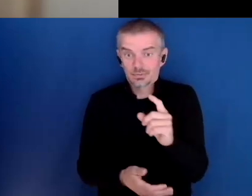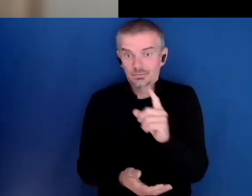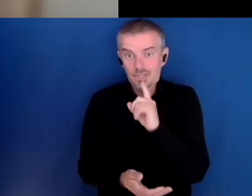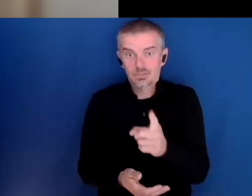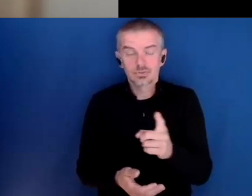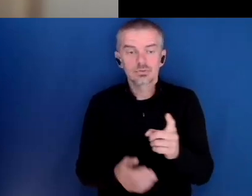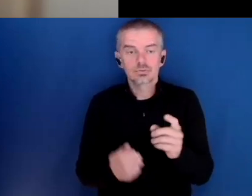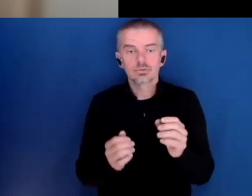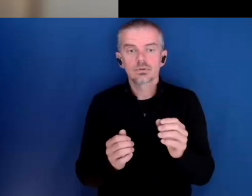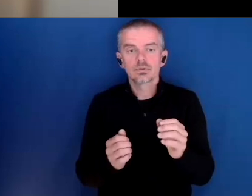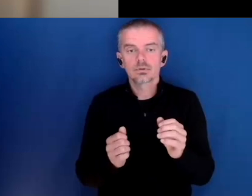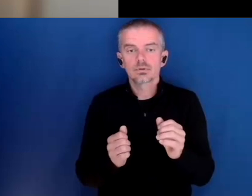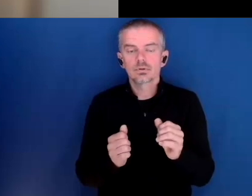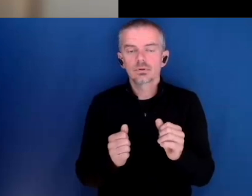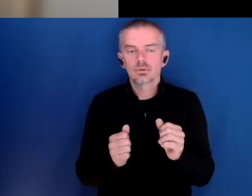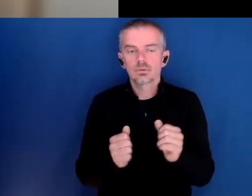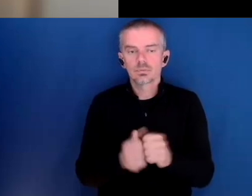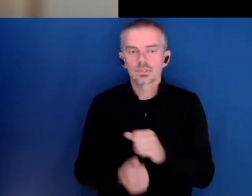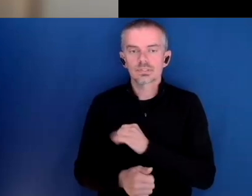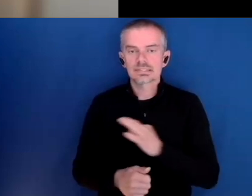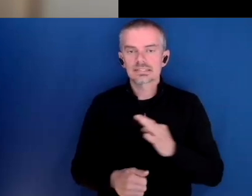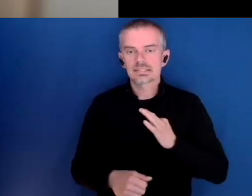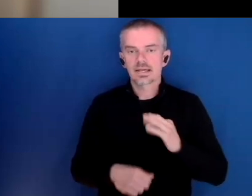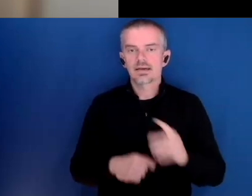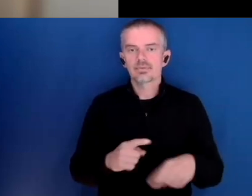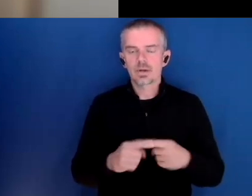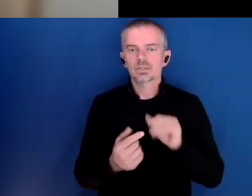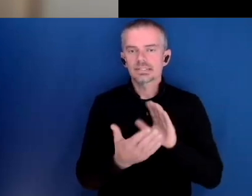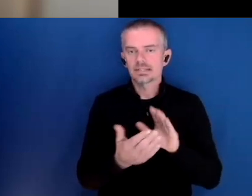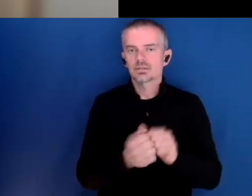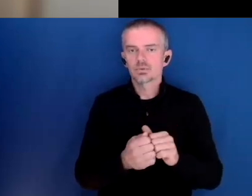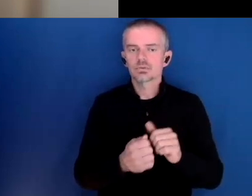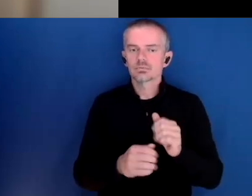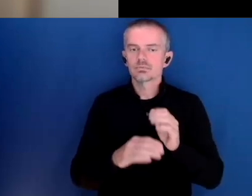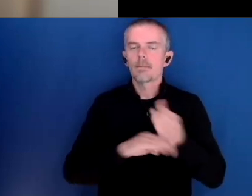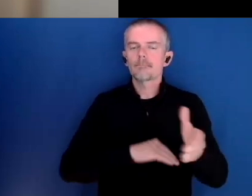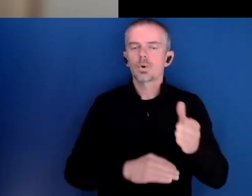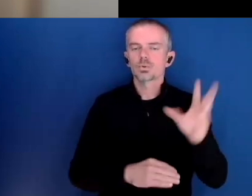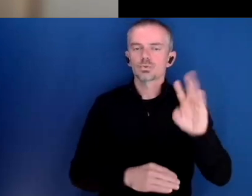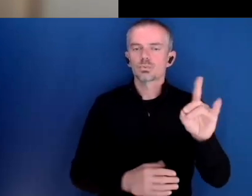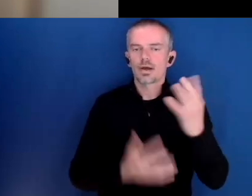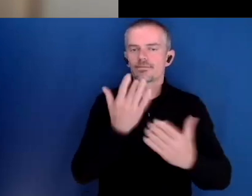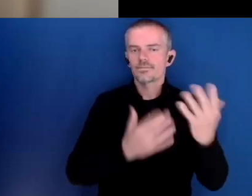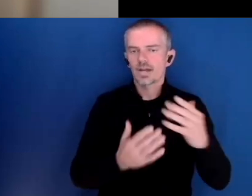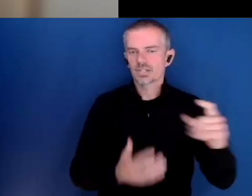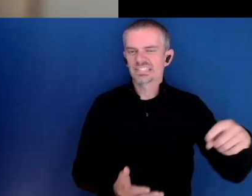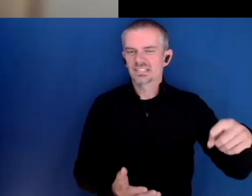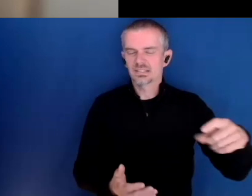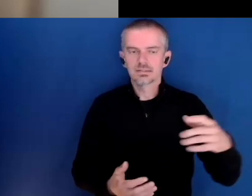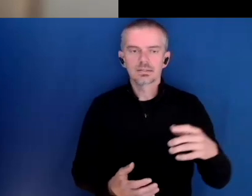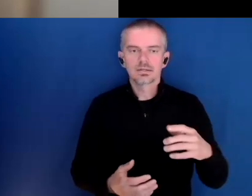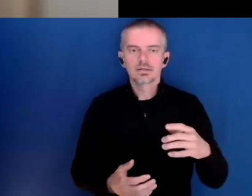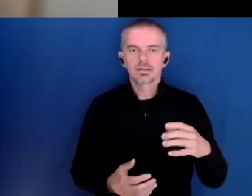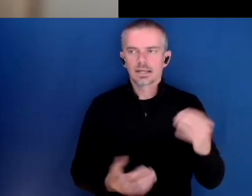congressional staffs for addressing post-wildfire recovery needs and the authorities that can help with